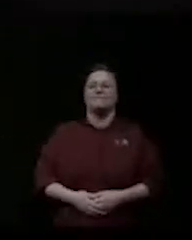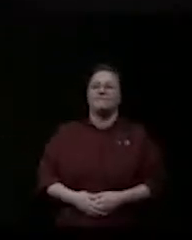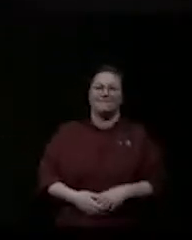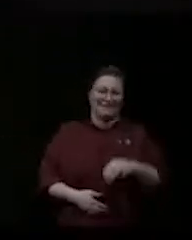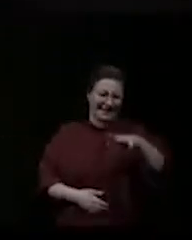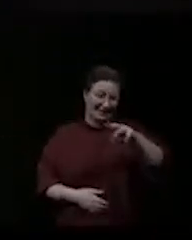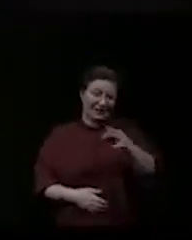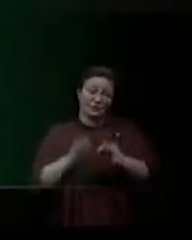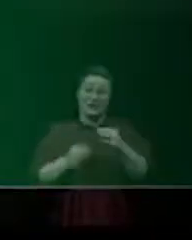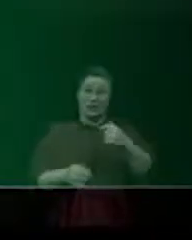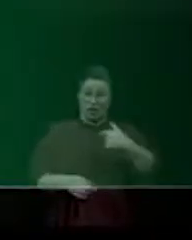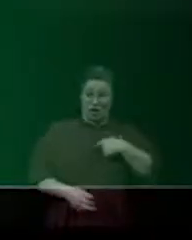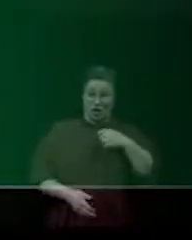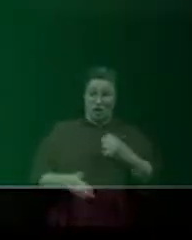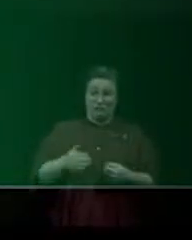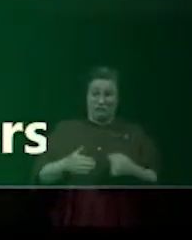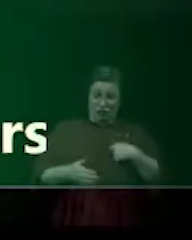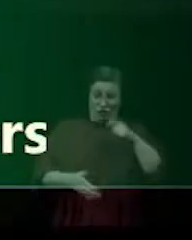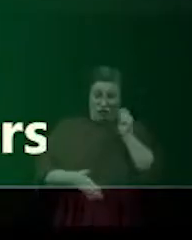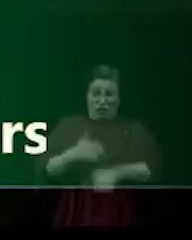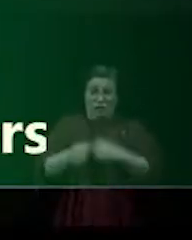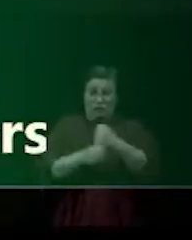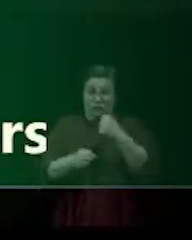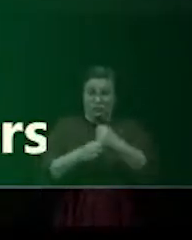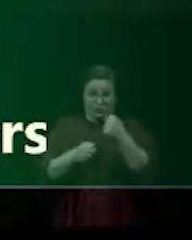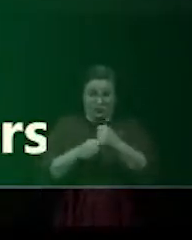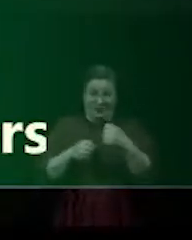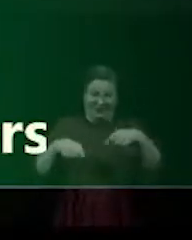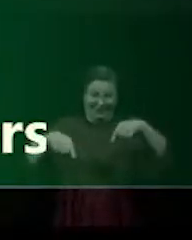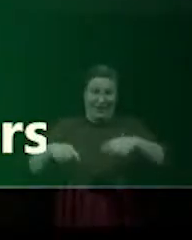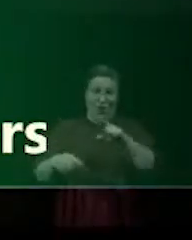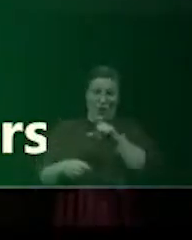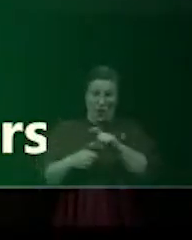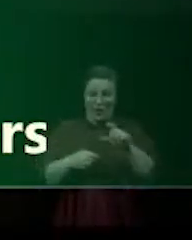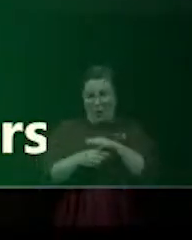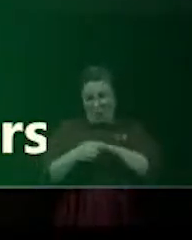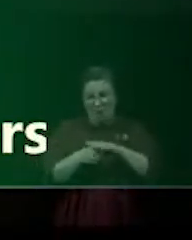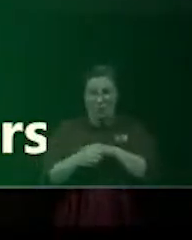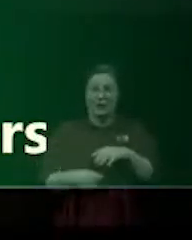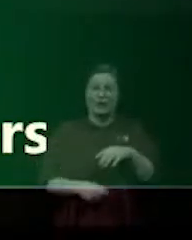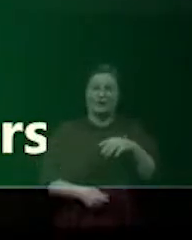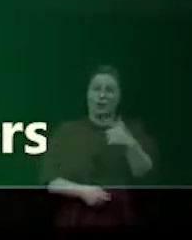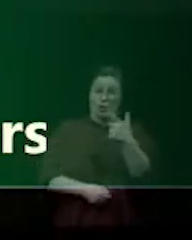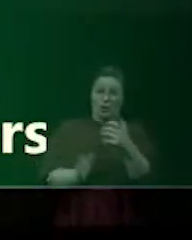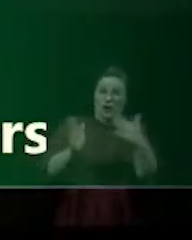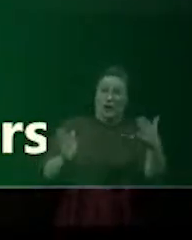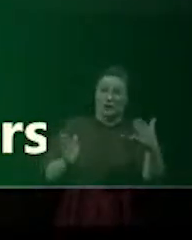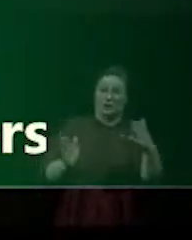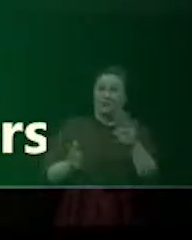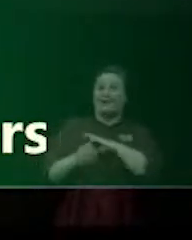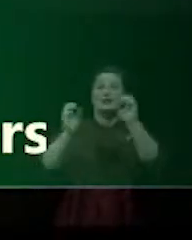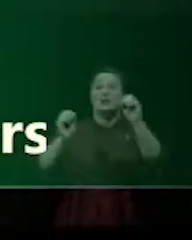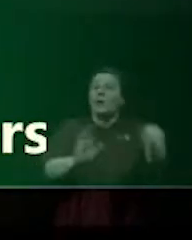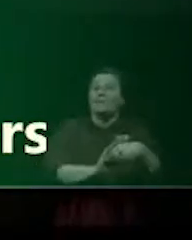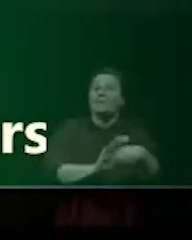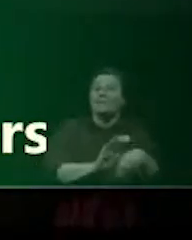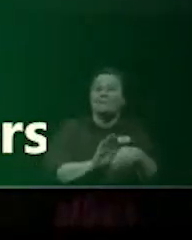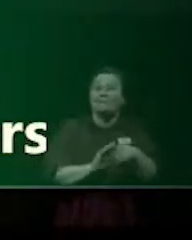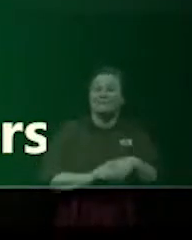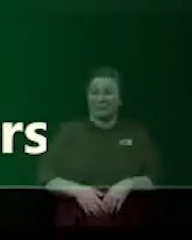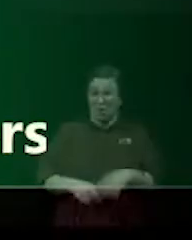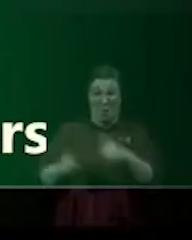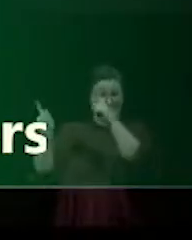there was no funding. And human rights defenders weren't